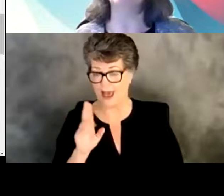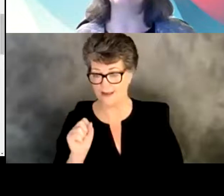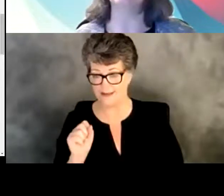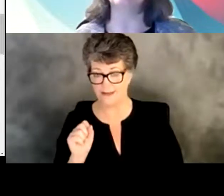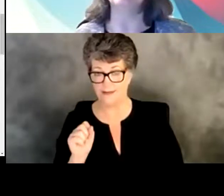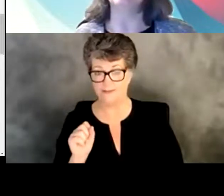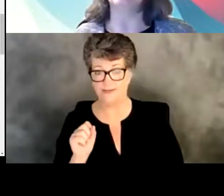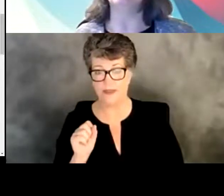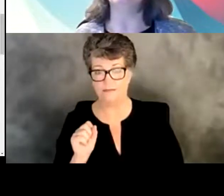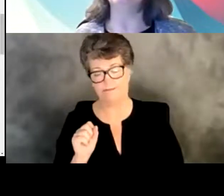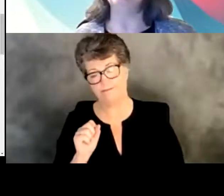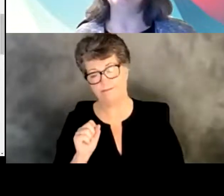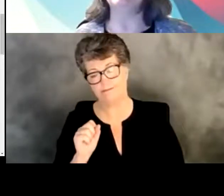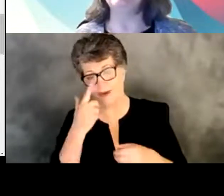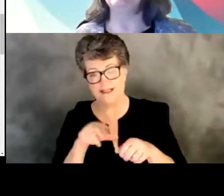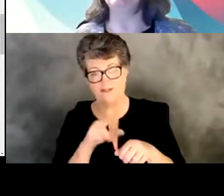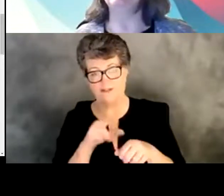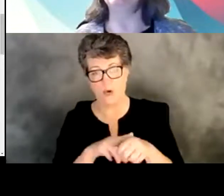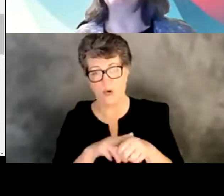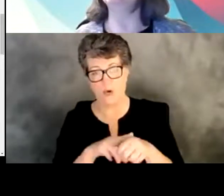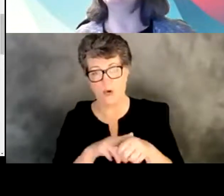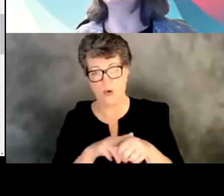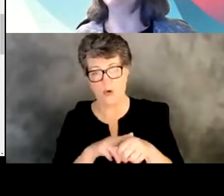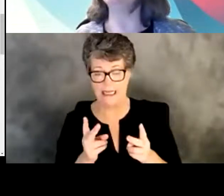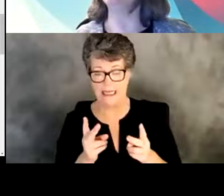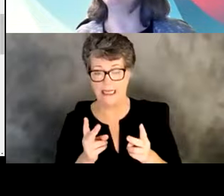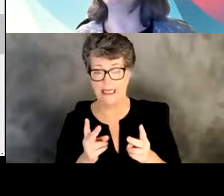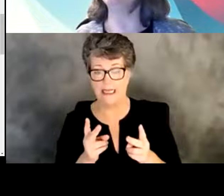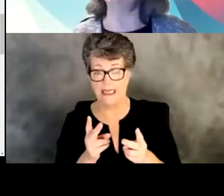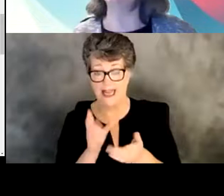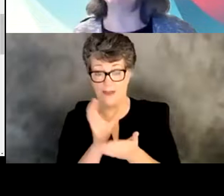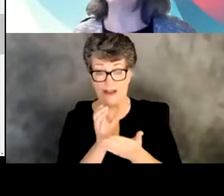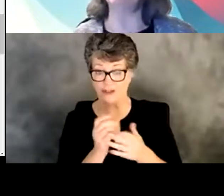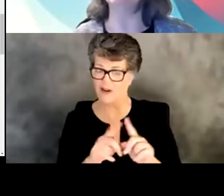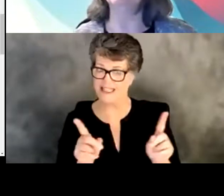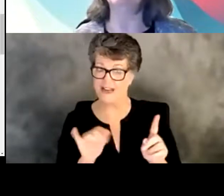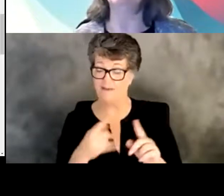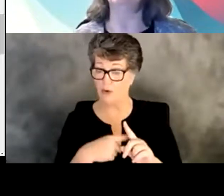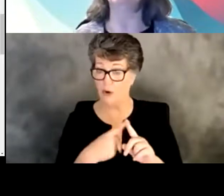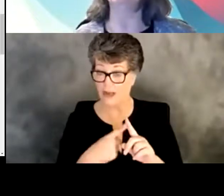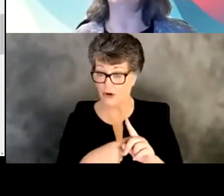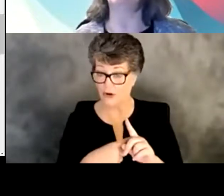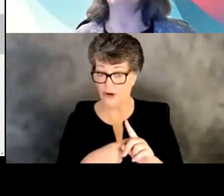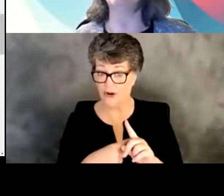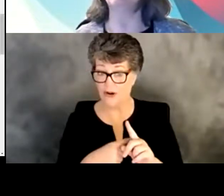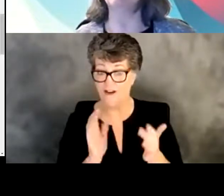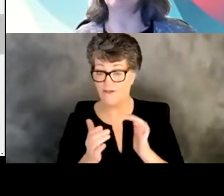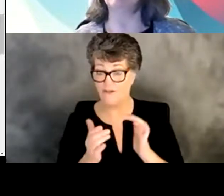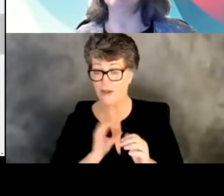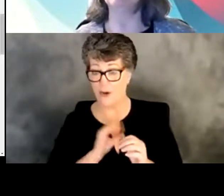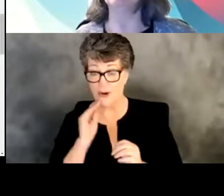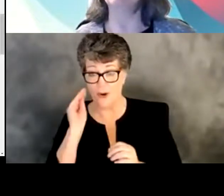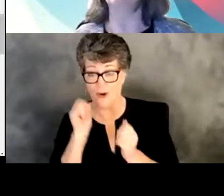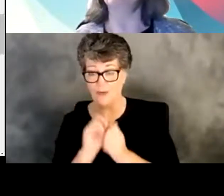of course, you can see the picture is very different if you're a renter versus a homeowner with a